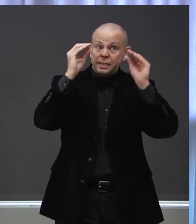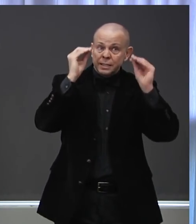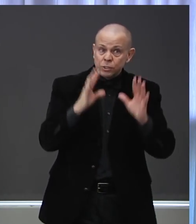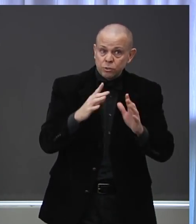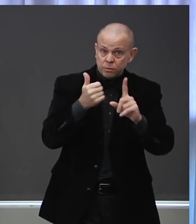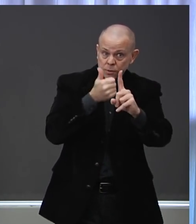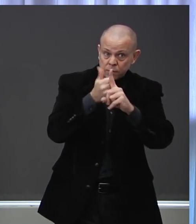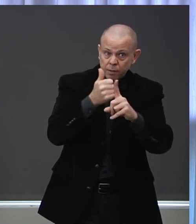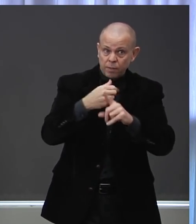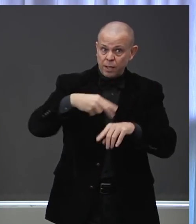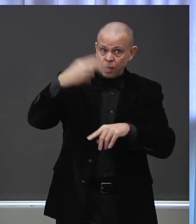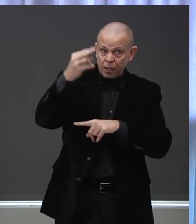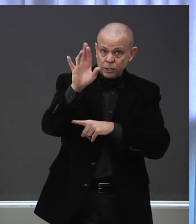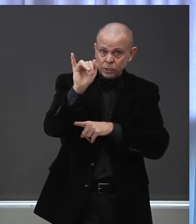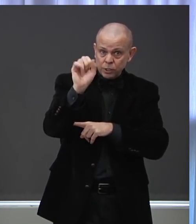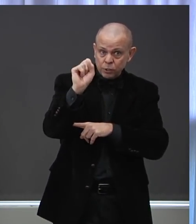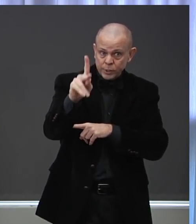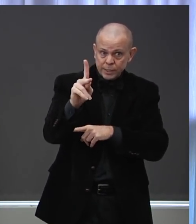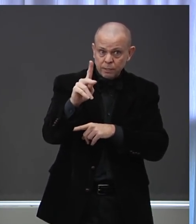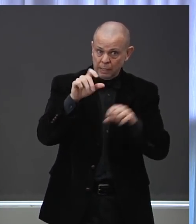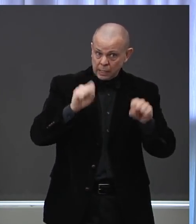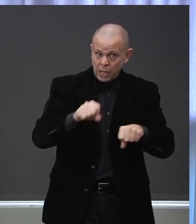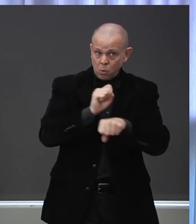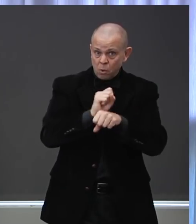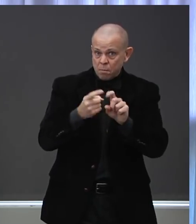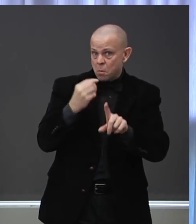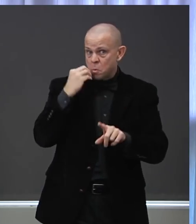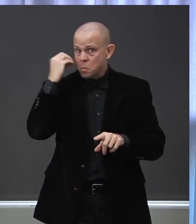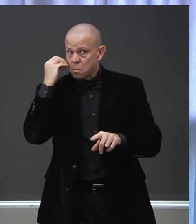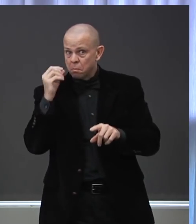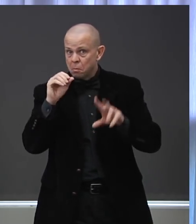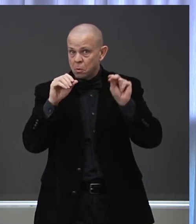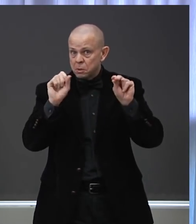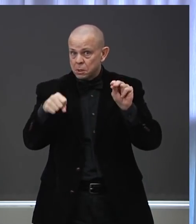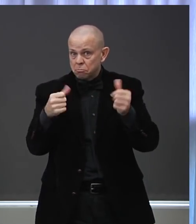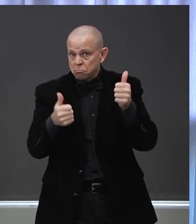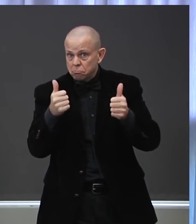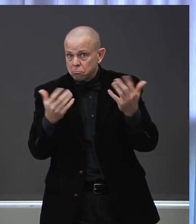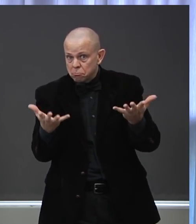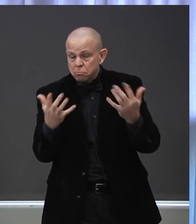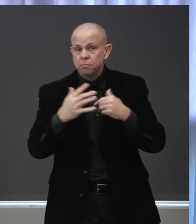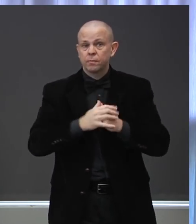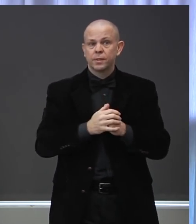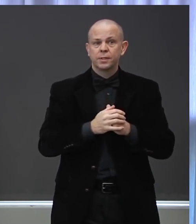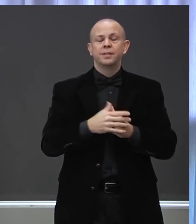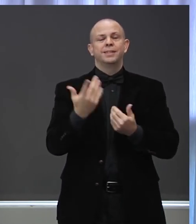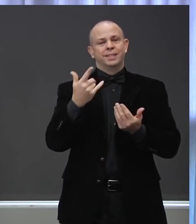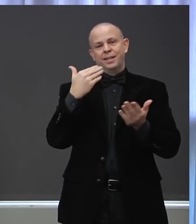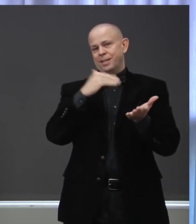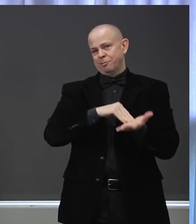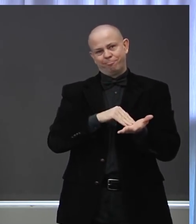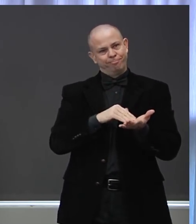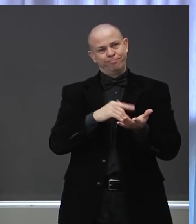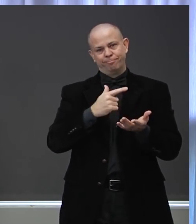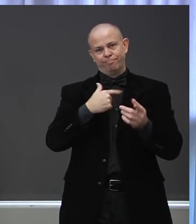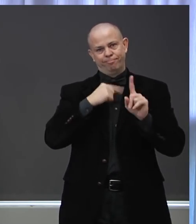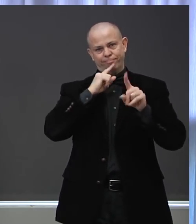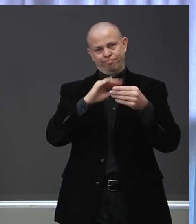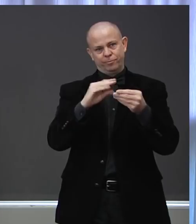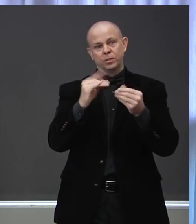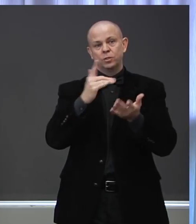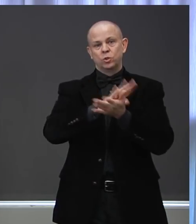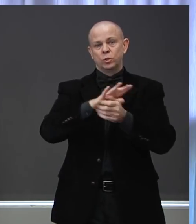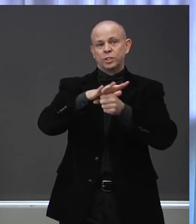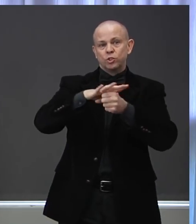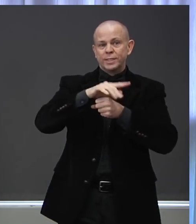from home? And again, this is something that is district by district in Oregon. Each of our 197 school districts